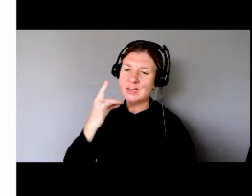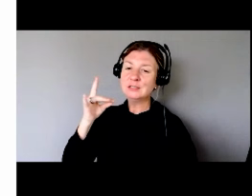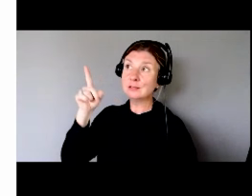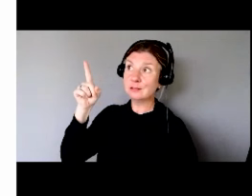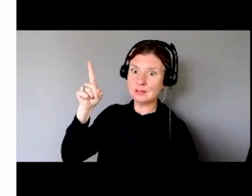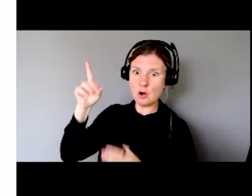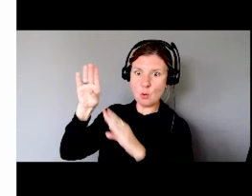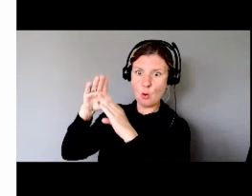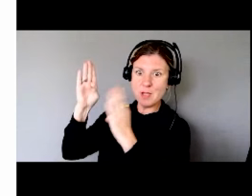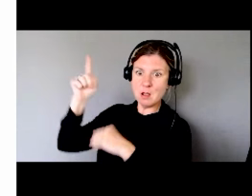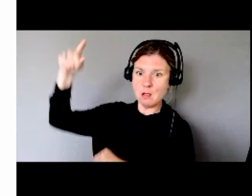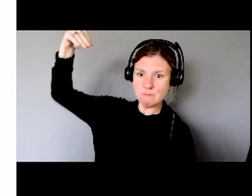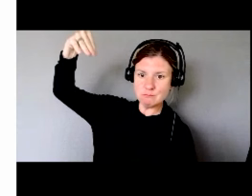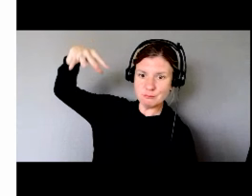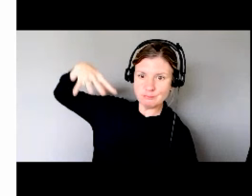library.